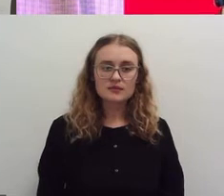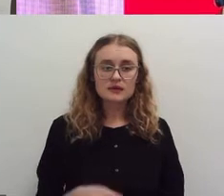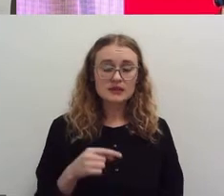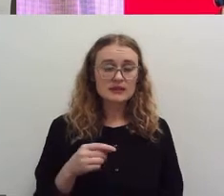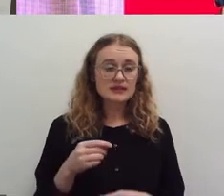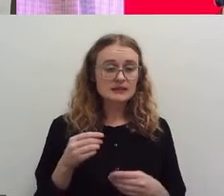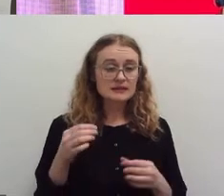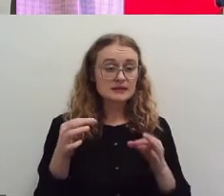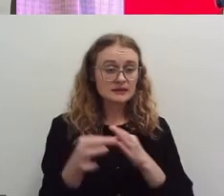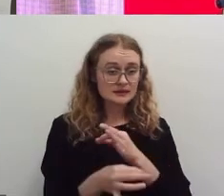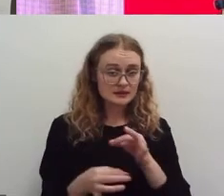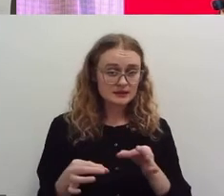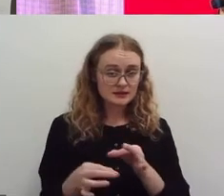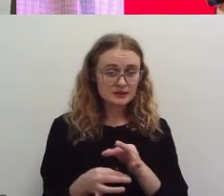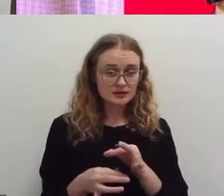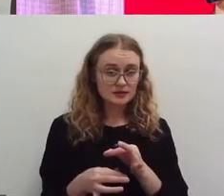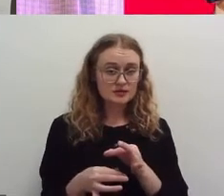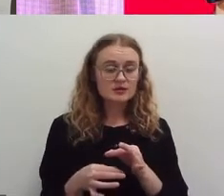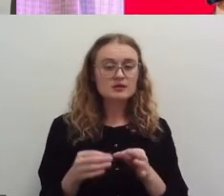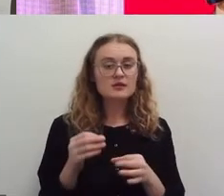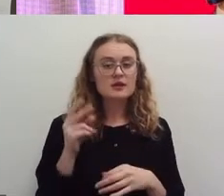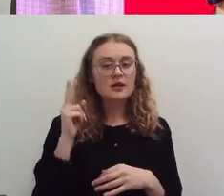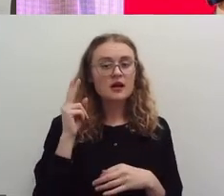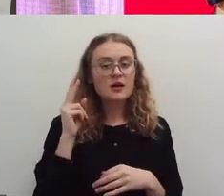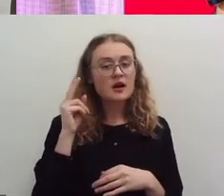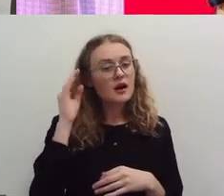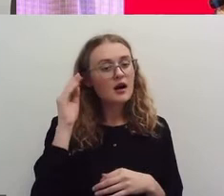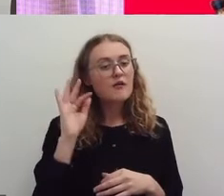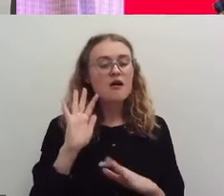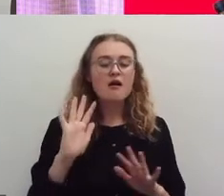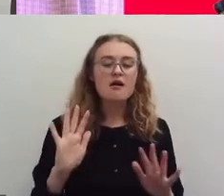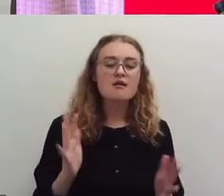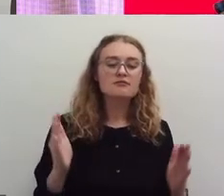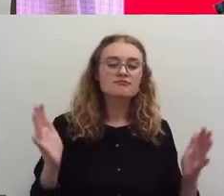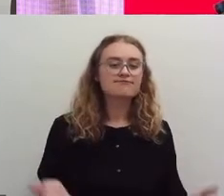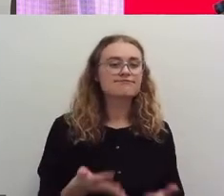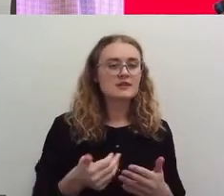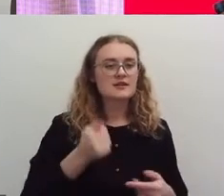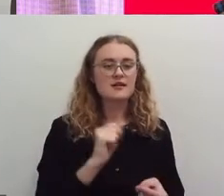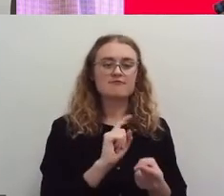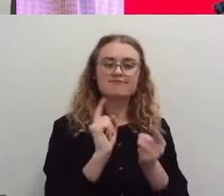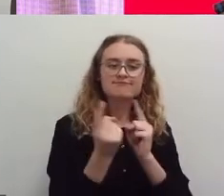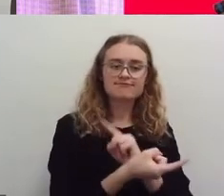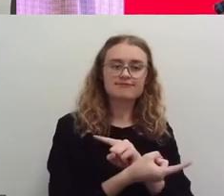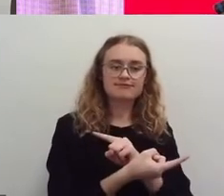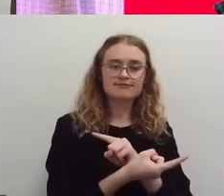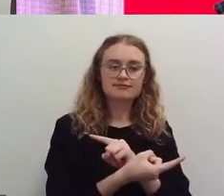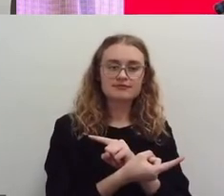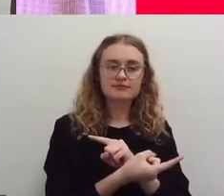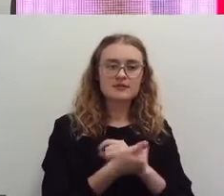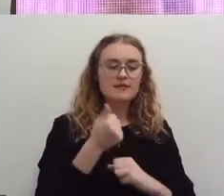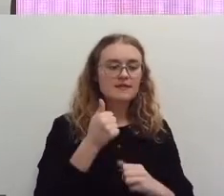and enforce and change the systems in a way that they could be more